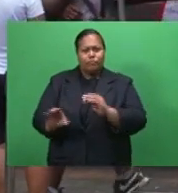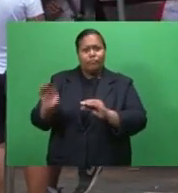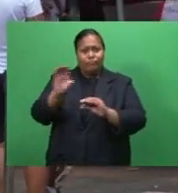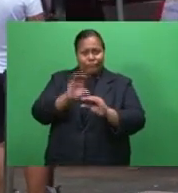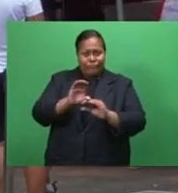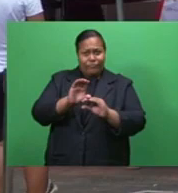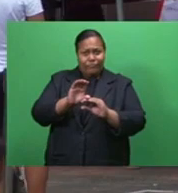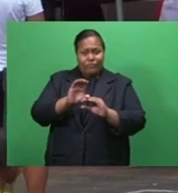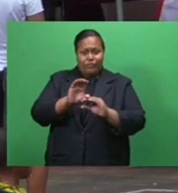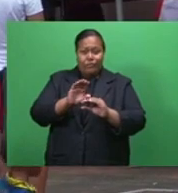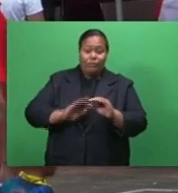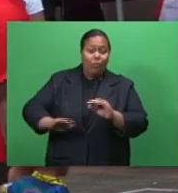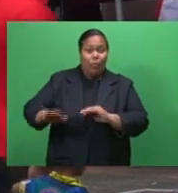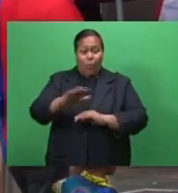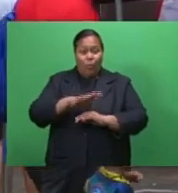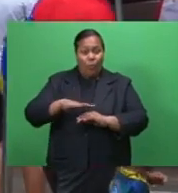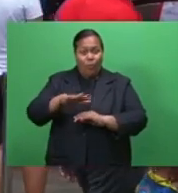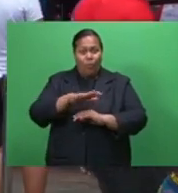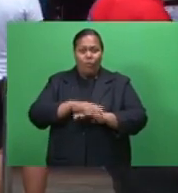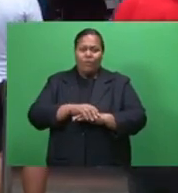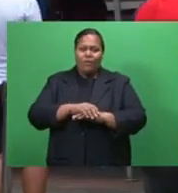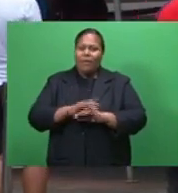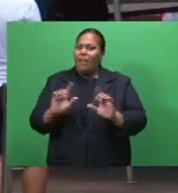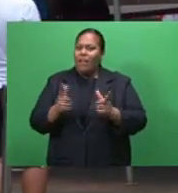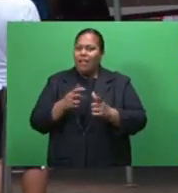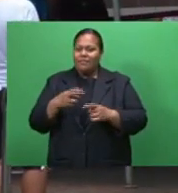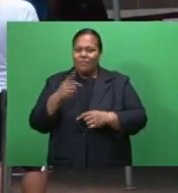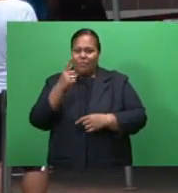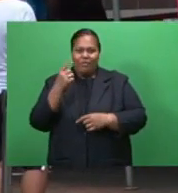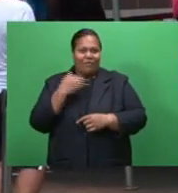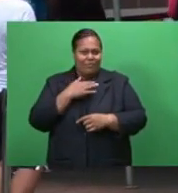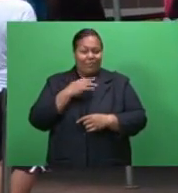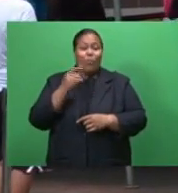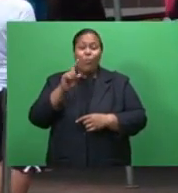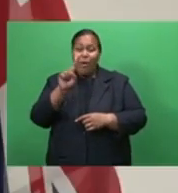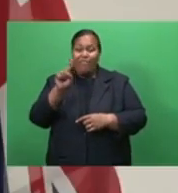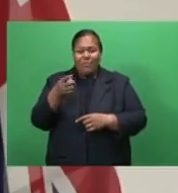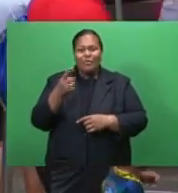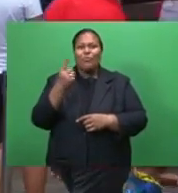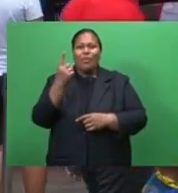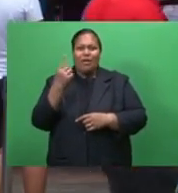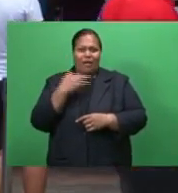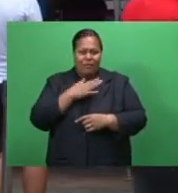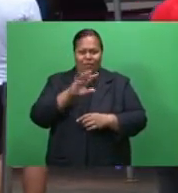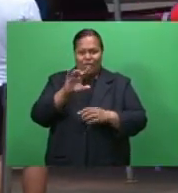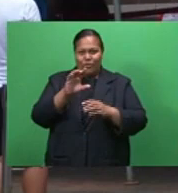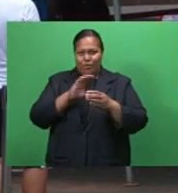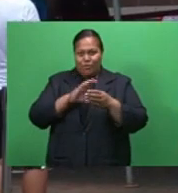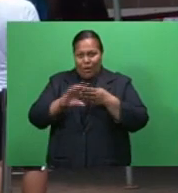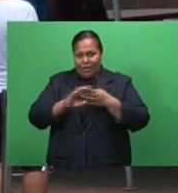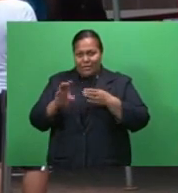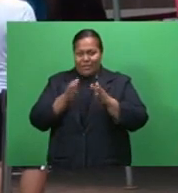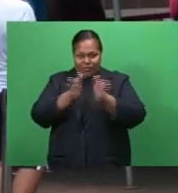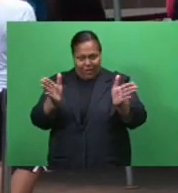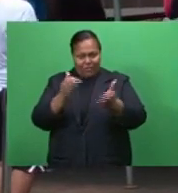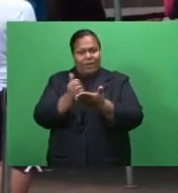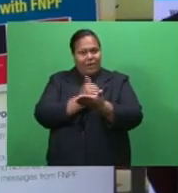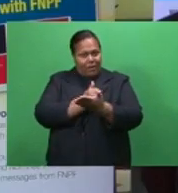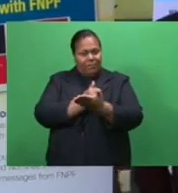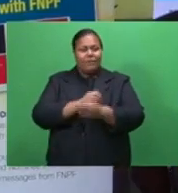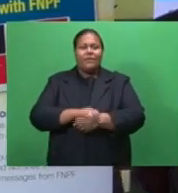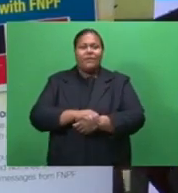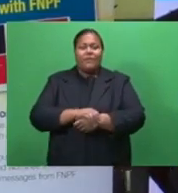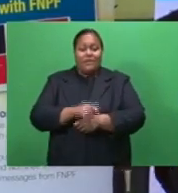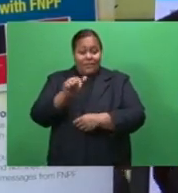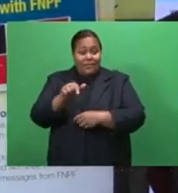those that have less than $1,100 in their general account. Said Kayum says through this system, those